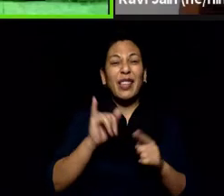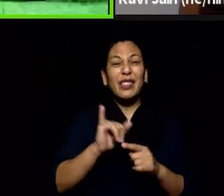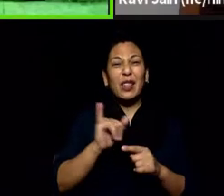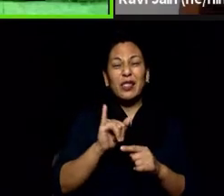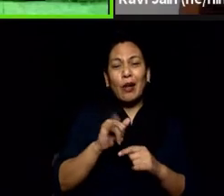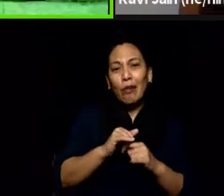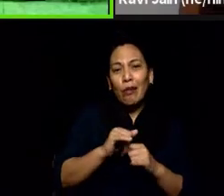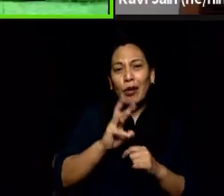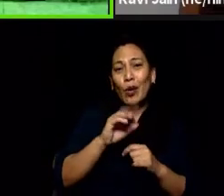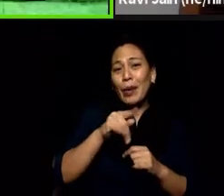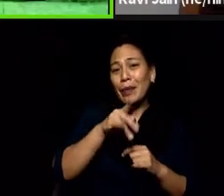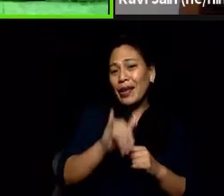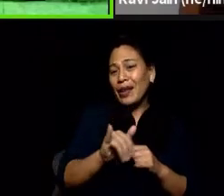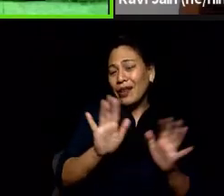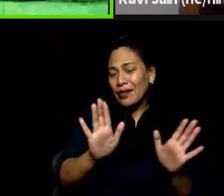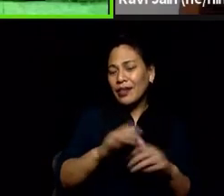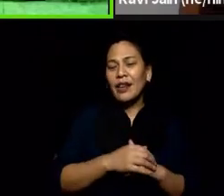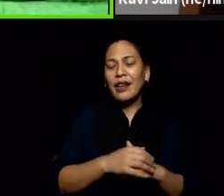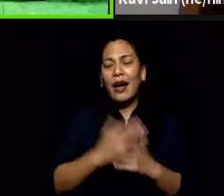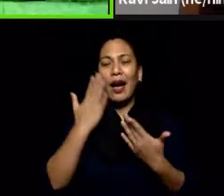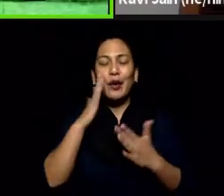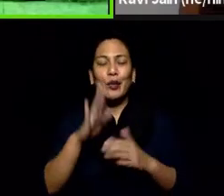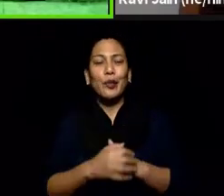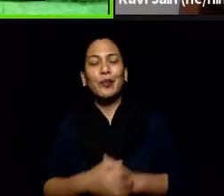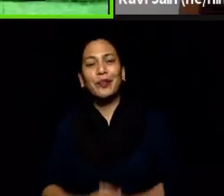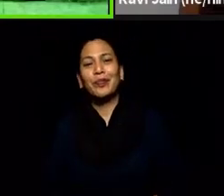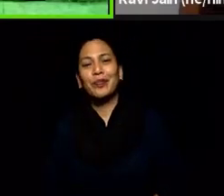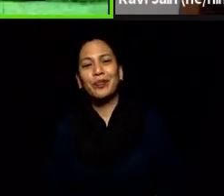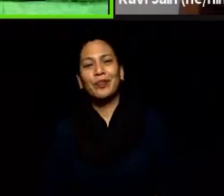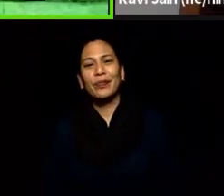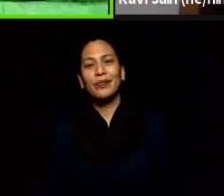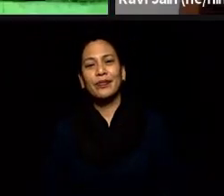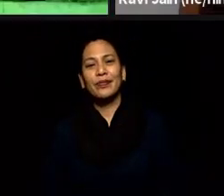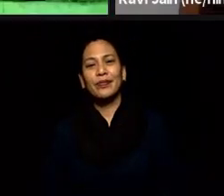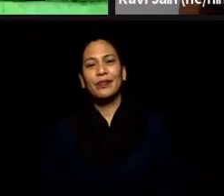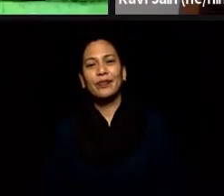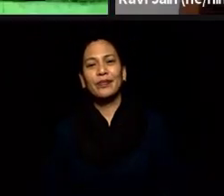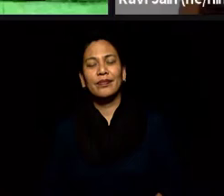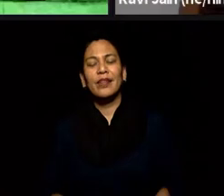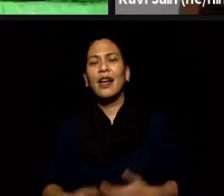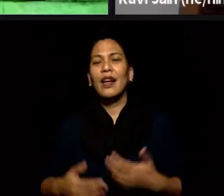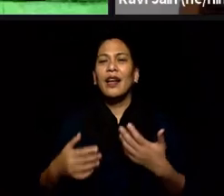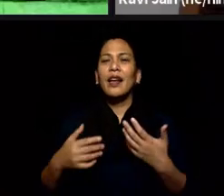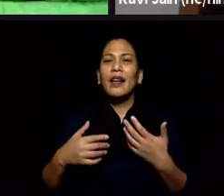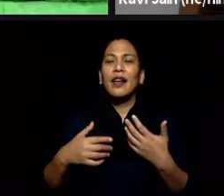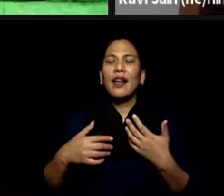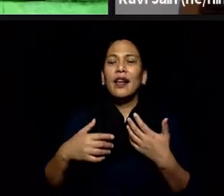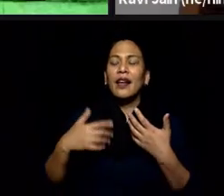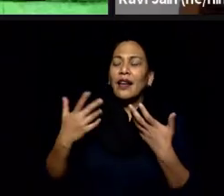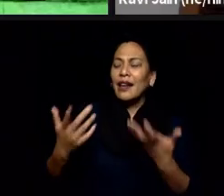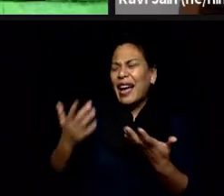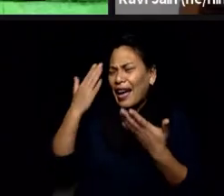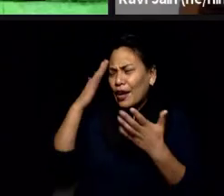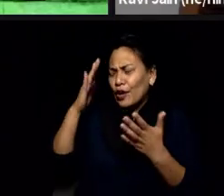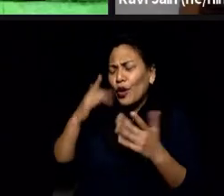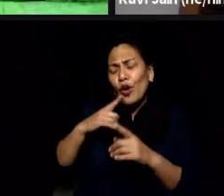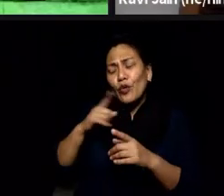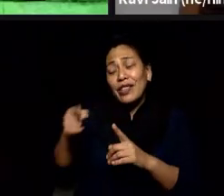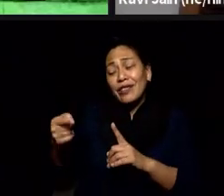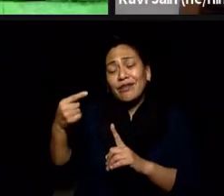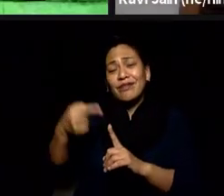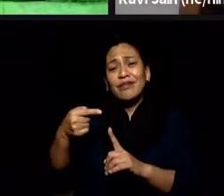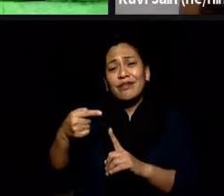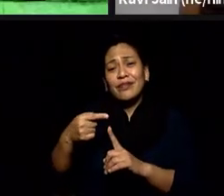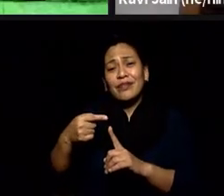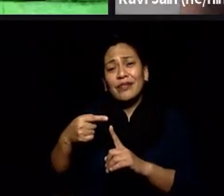not stepping up. I don't know, you know, but. I don't know. I mean, I think, you know, you're again, like